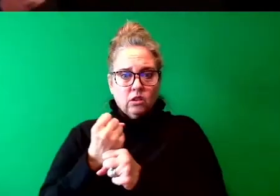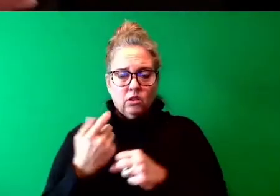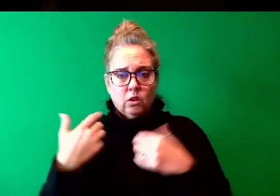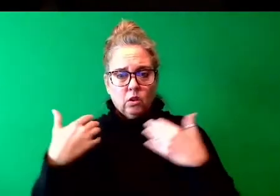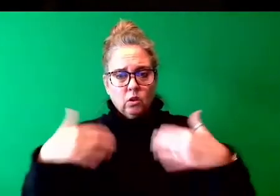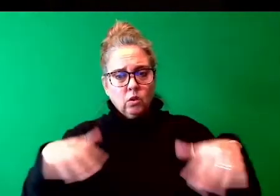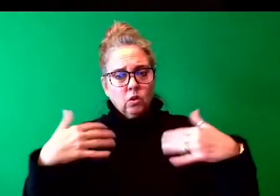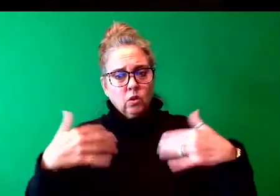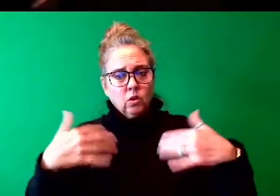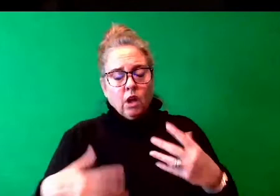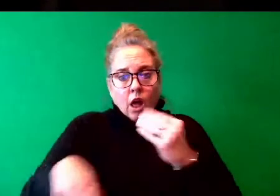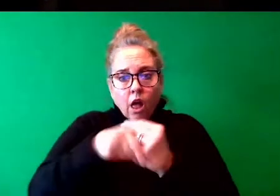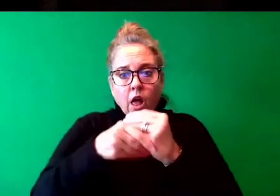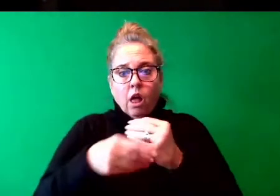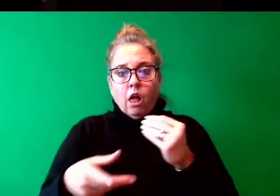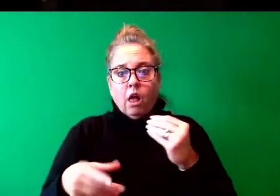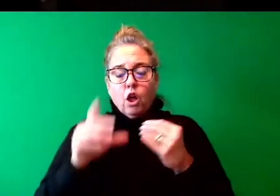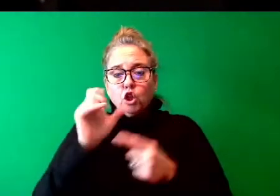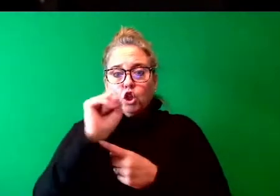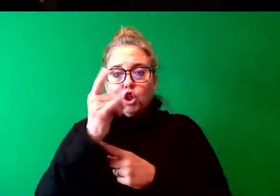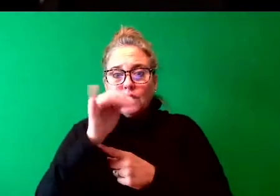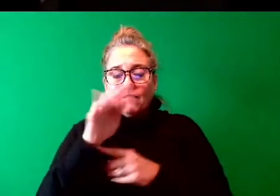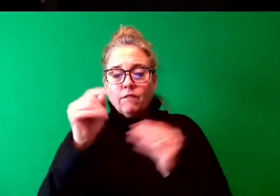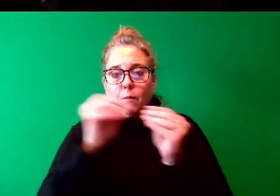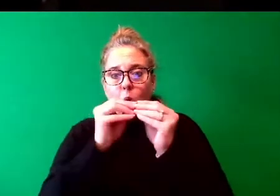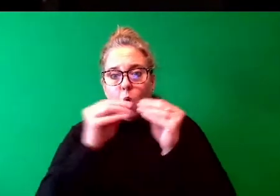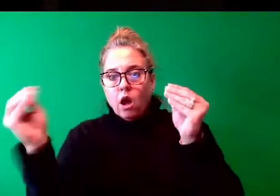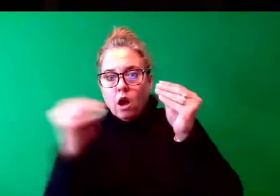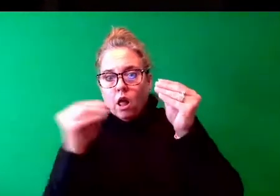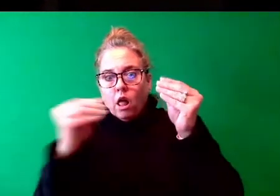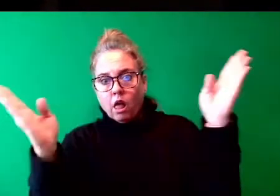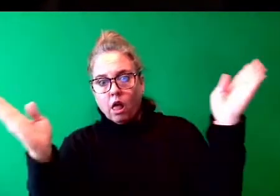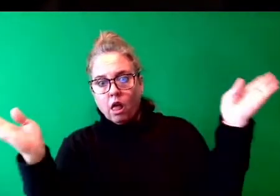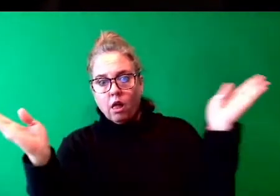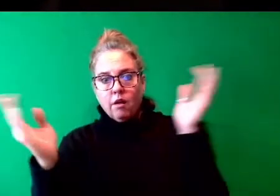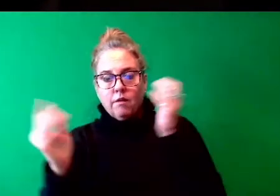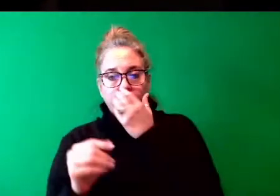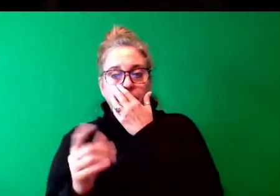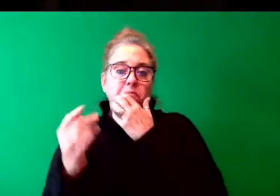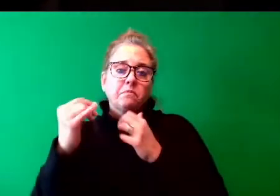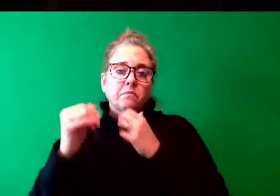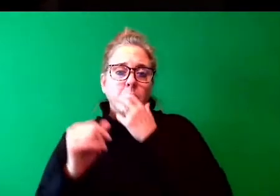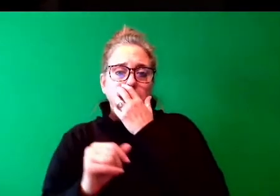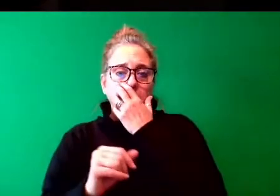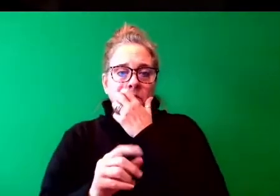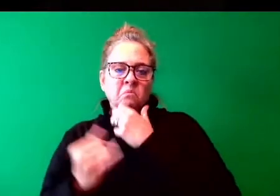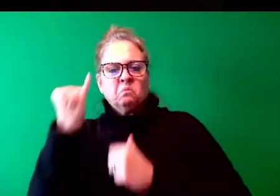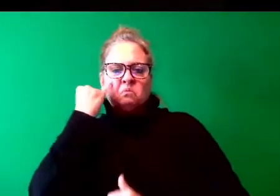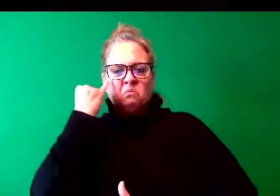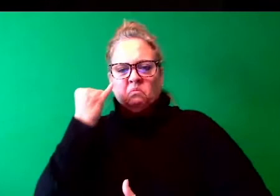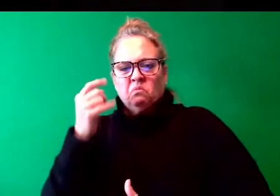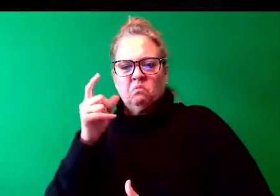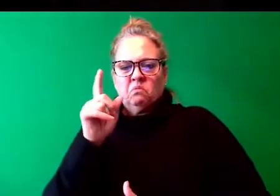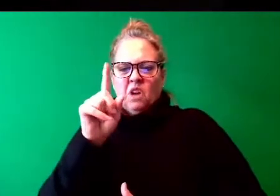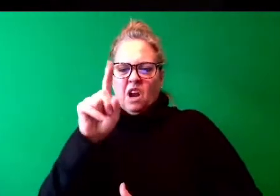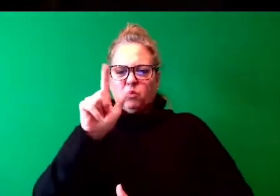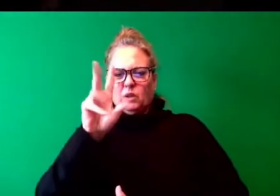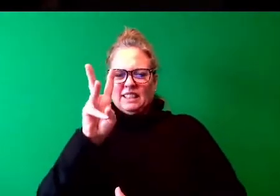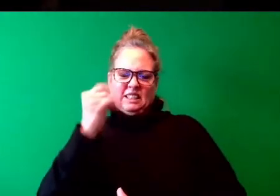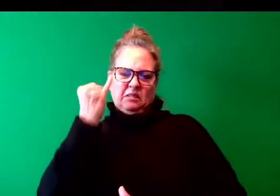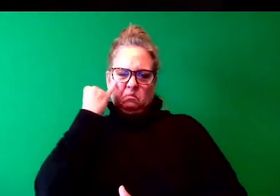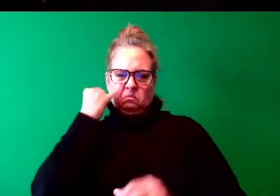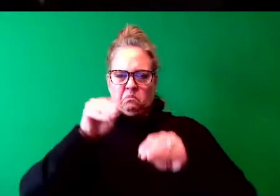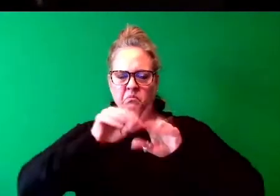gets lower or the patient volumes, let's say we have today 126 COVID